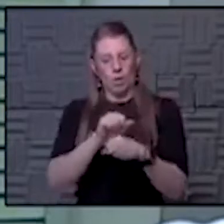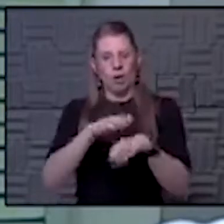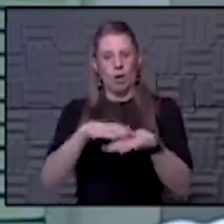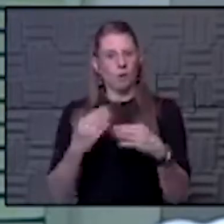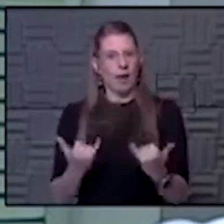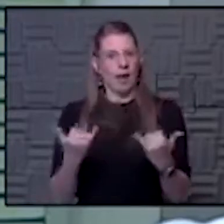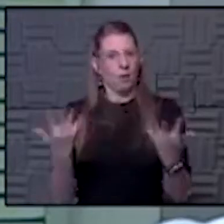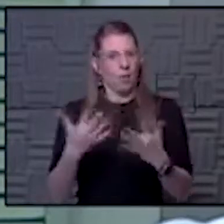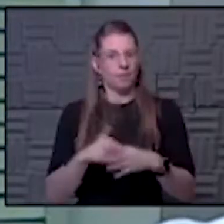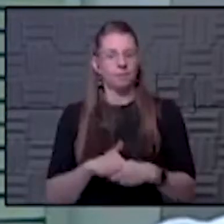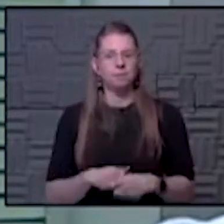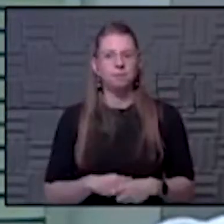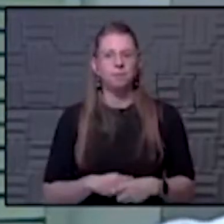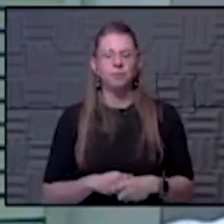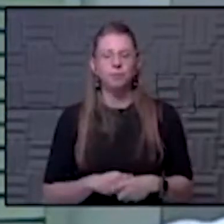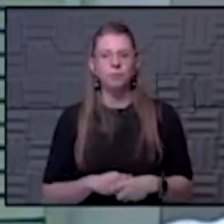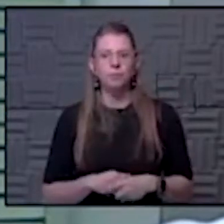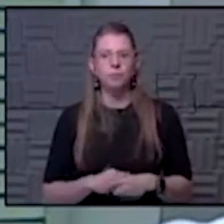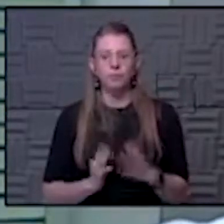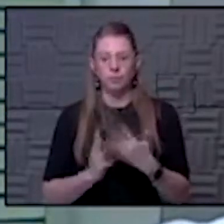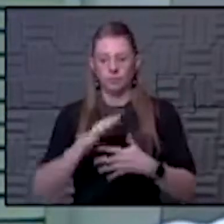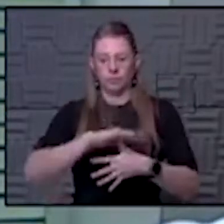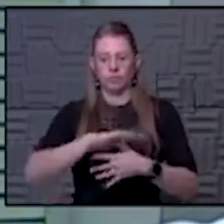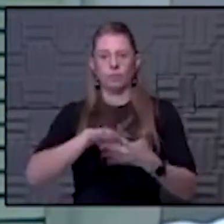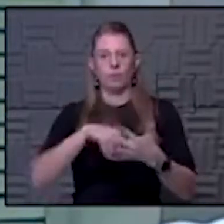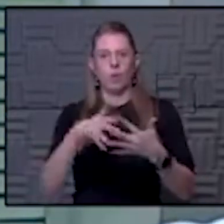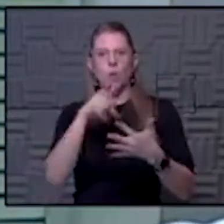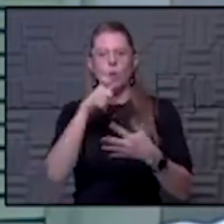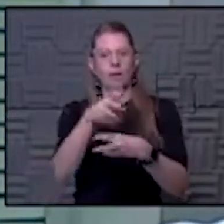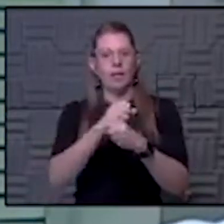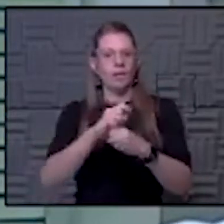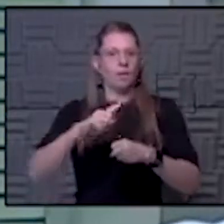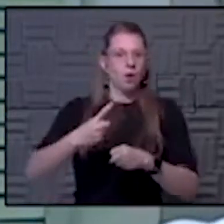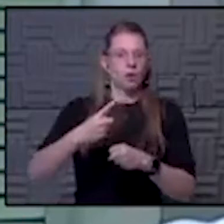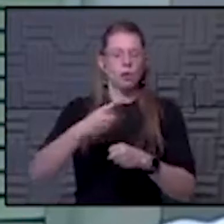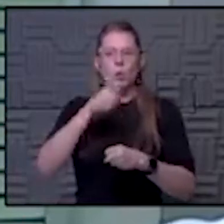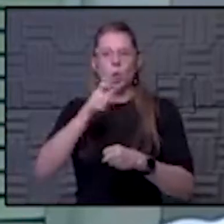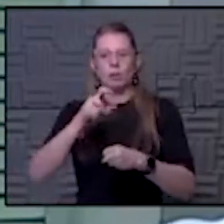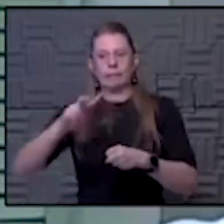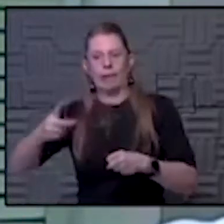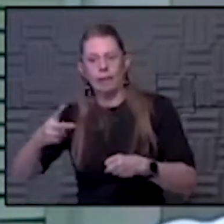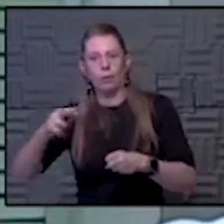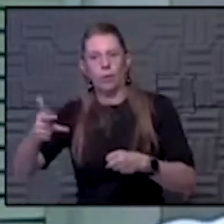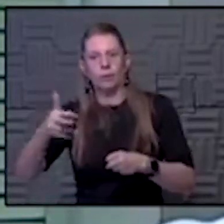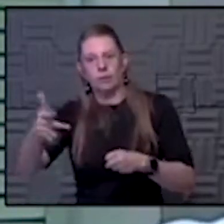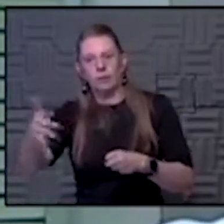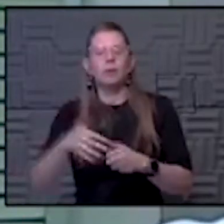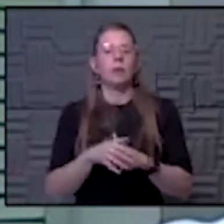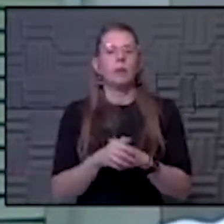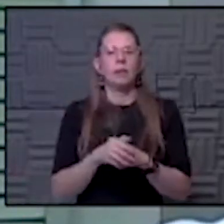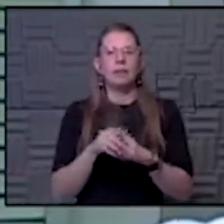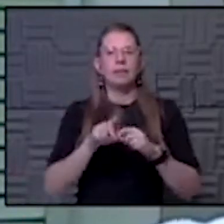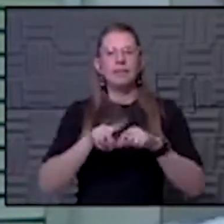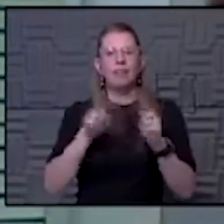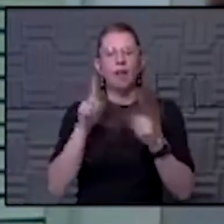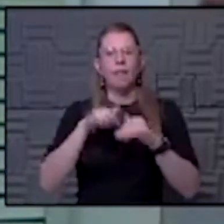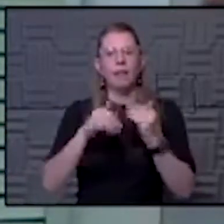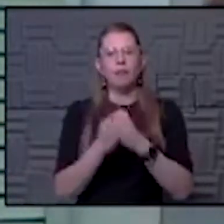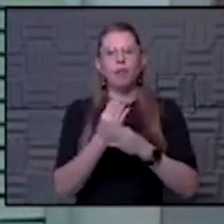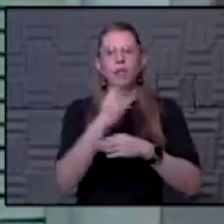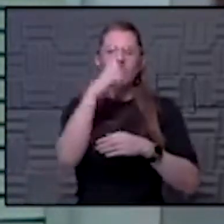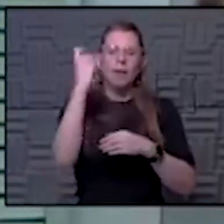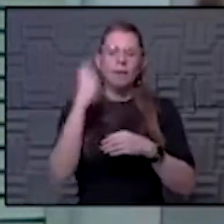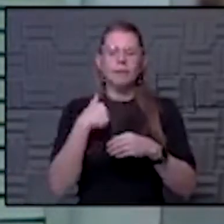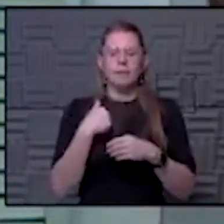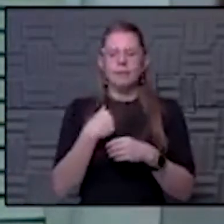is the prioritization schedule, who gets it first, who gets it later. And it's different than it was in the springtime because you ask